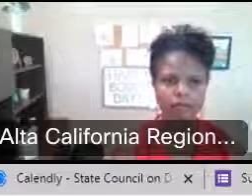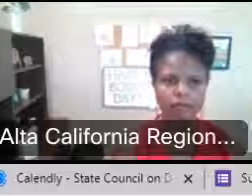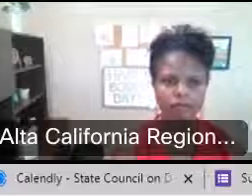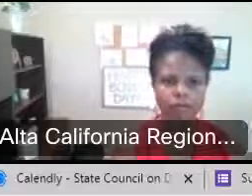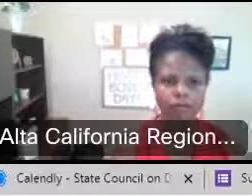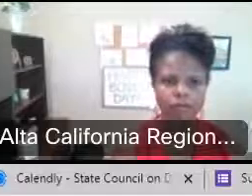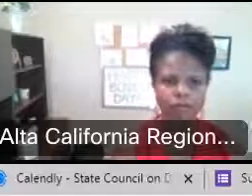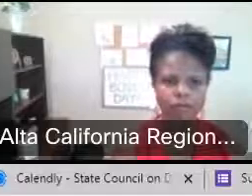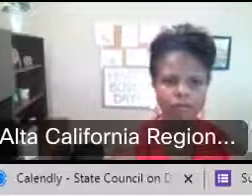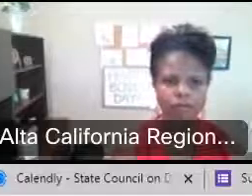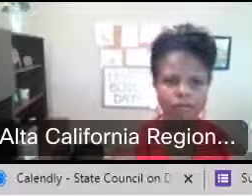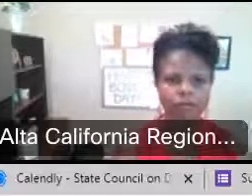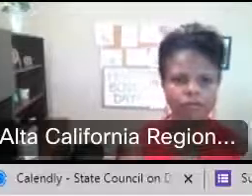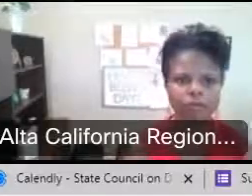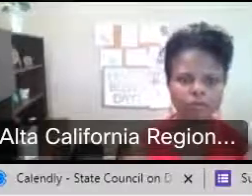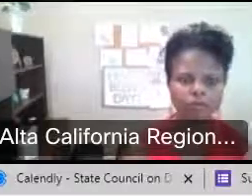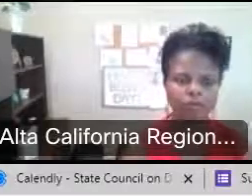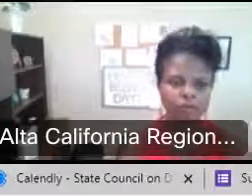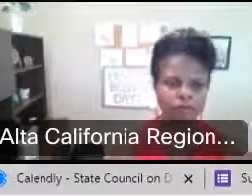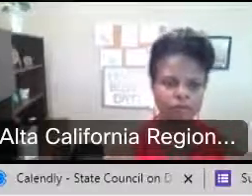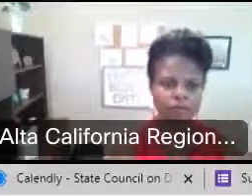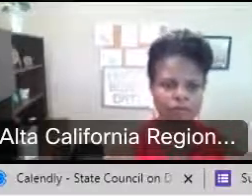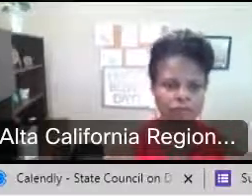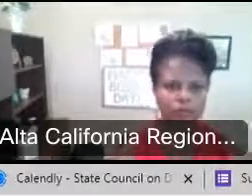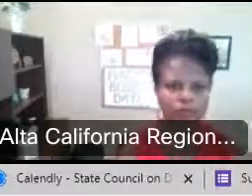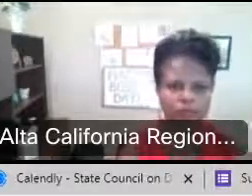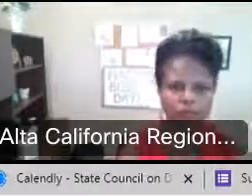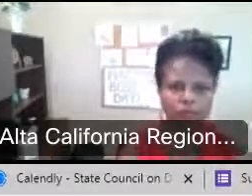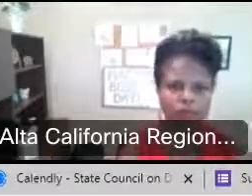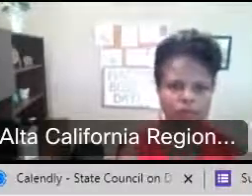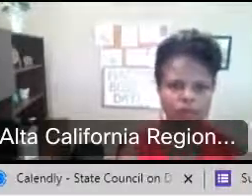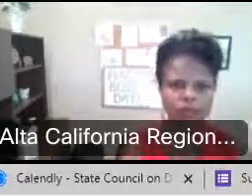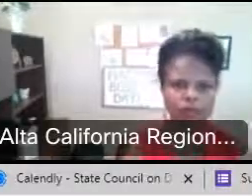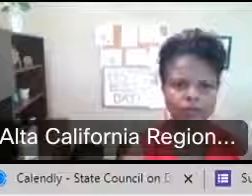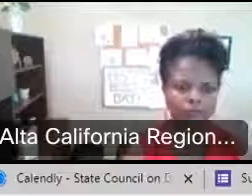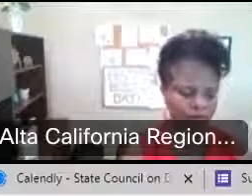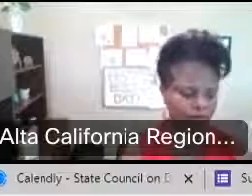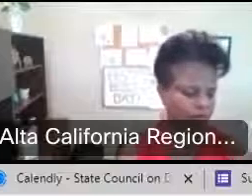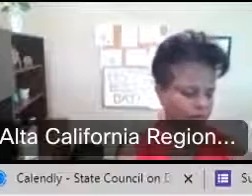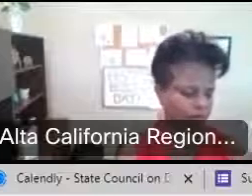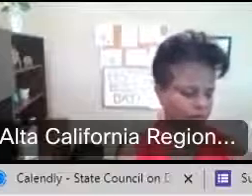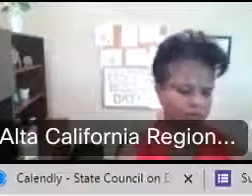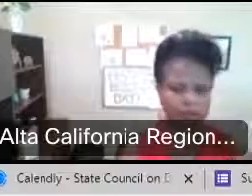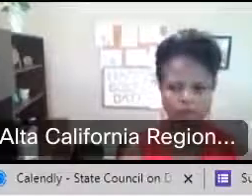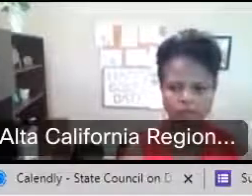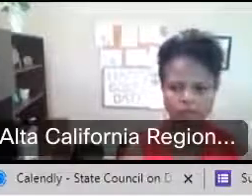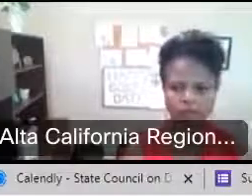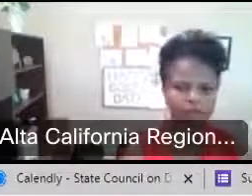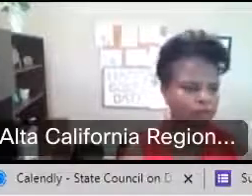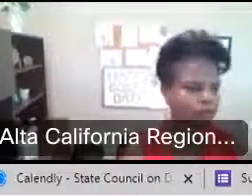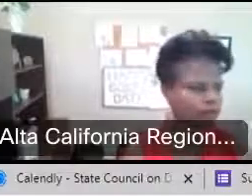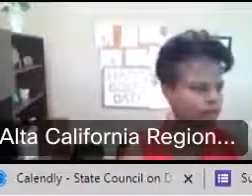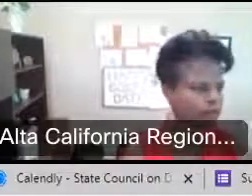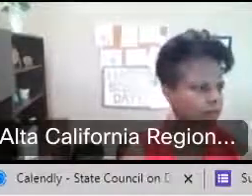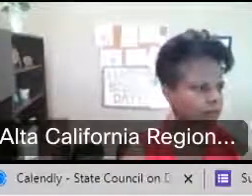in a residential care facility has a transportation provider that might be bringing out packets of information or maybe